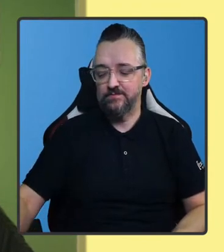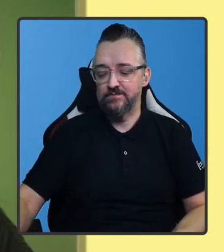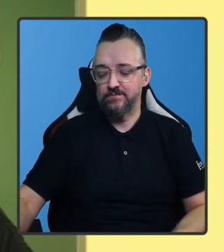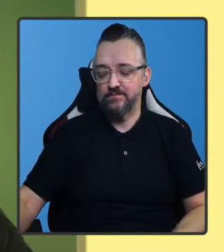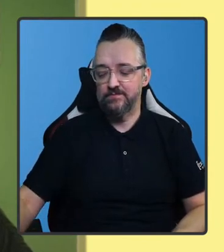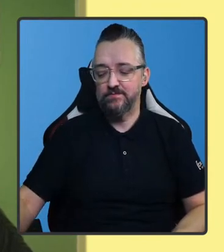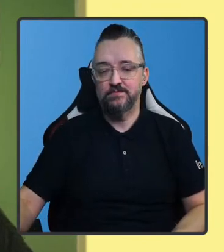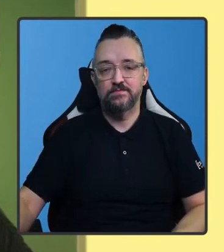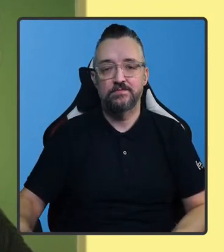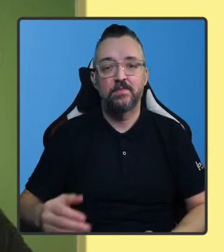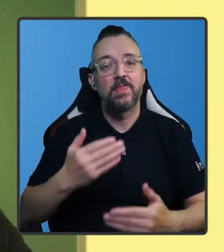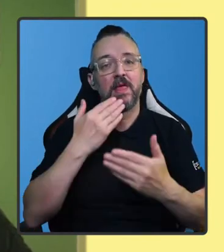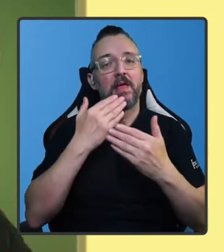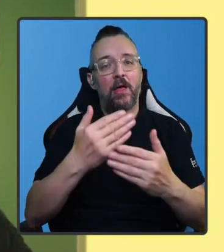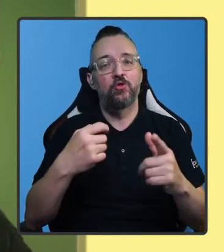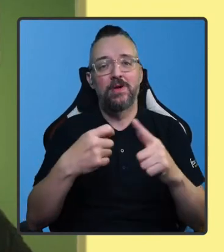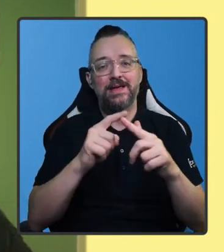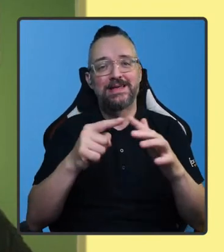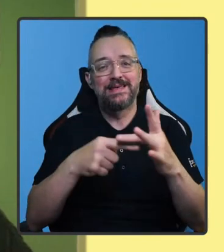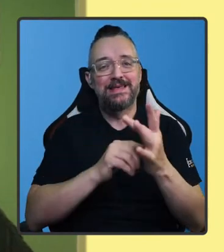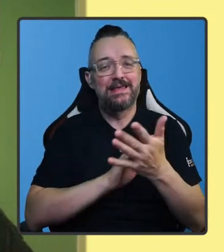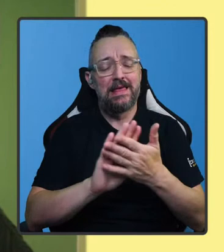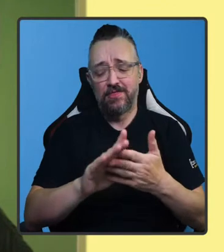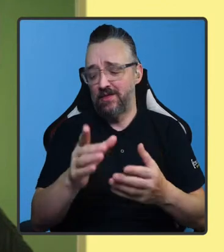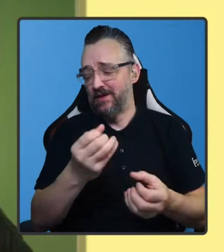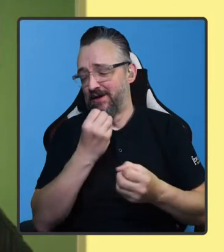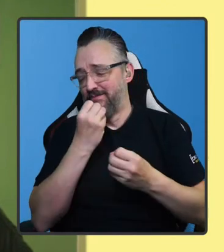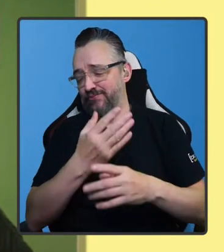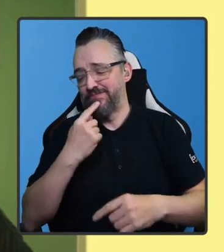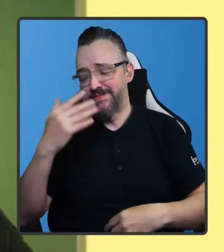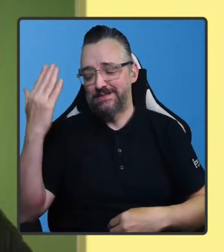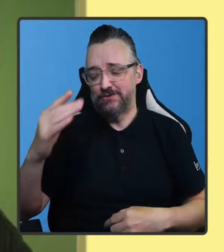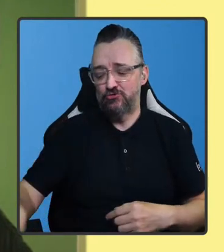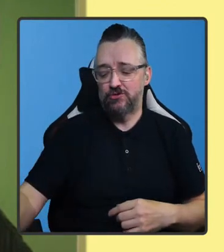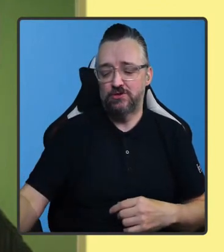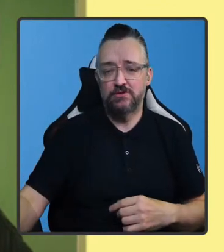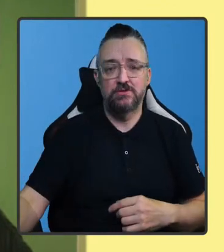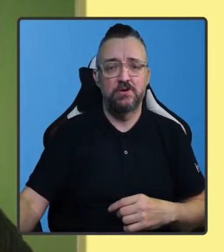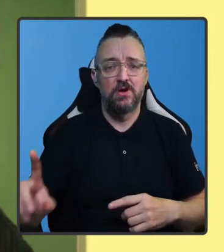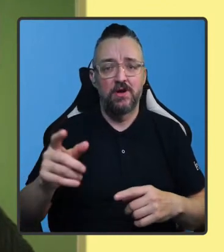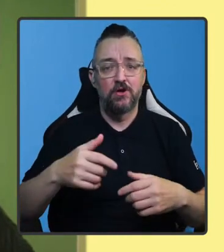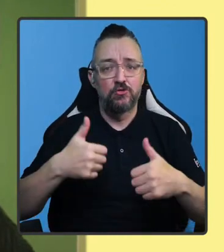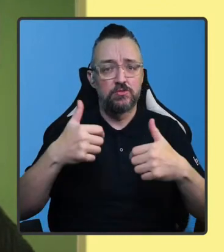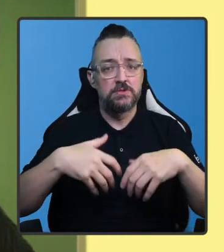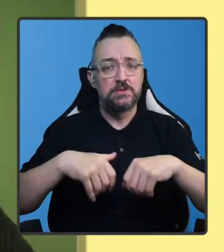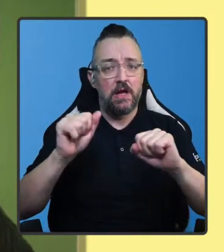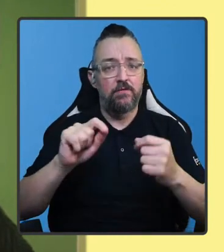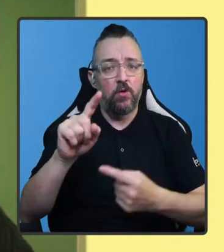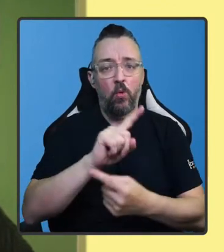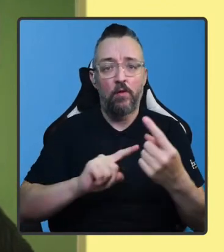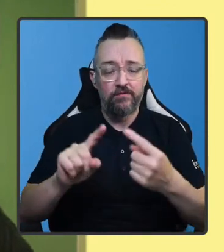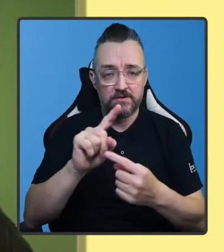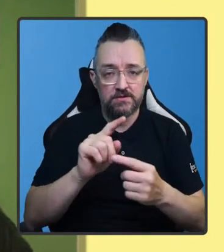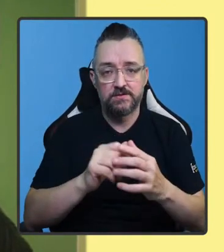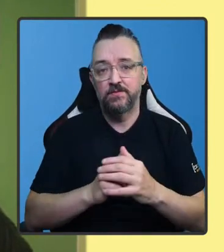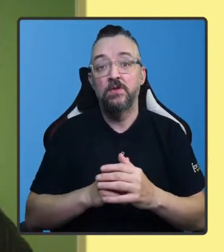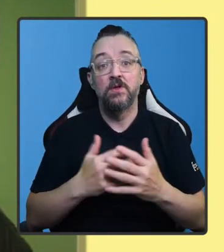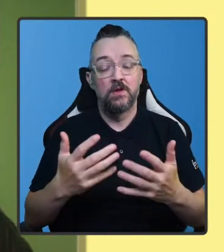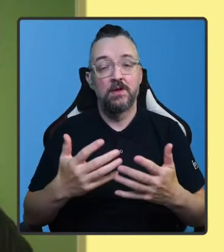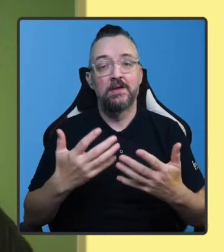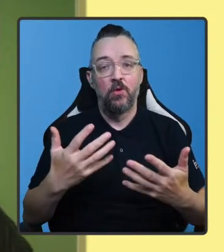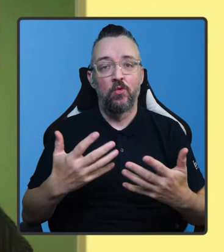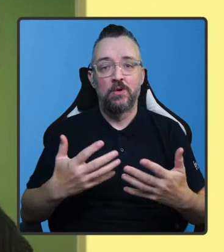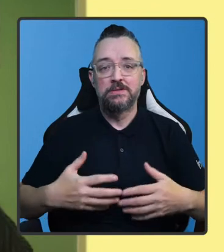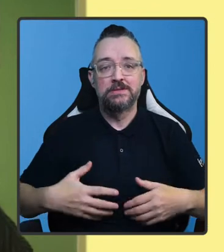Thank you very much, Keith. What a fantastic speech and what a start to conference that was. And with that, let's get down to